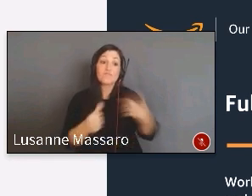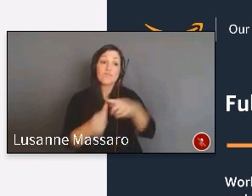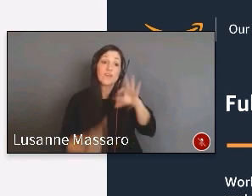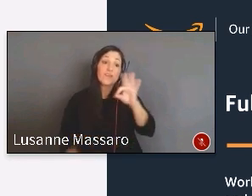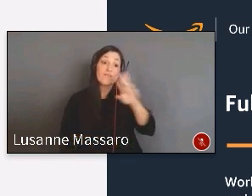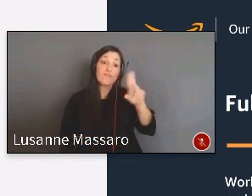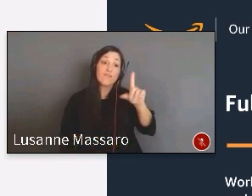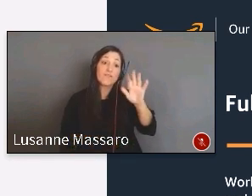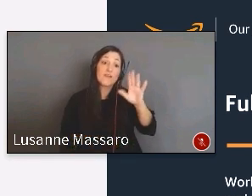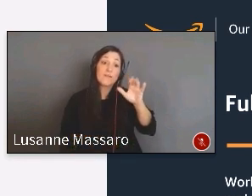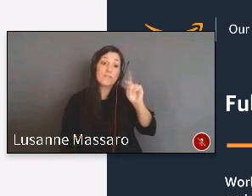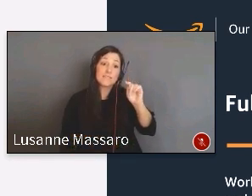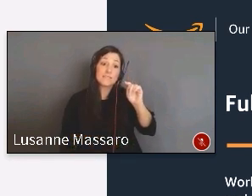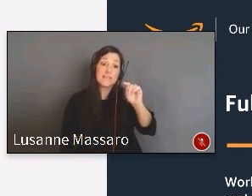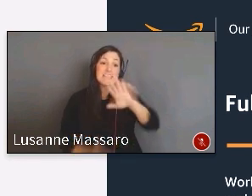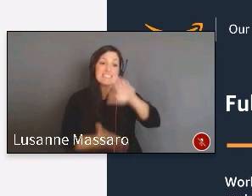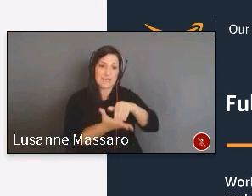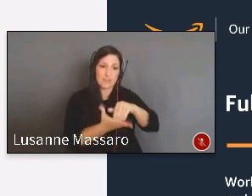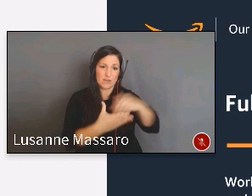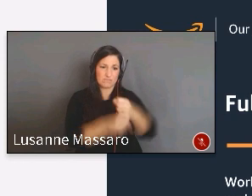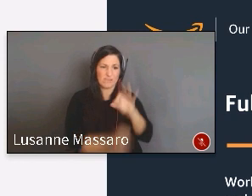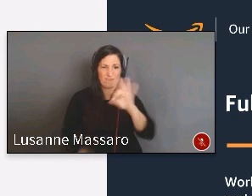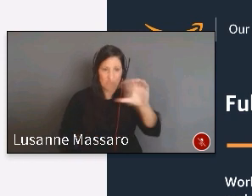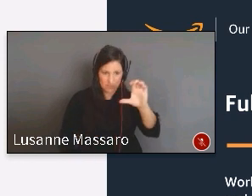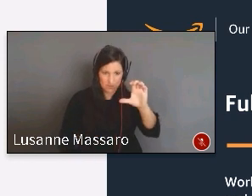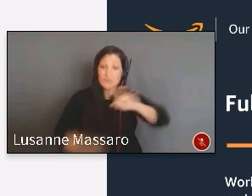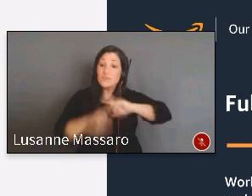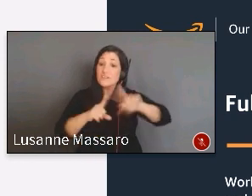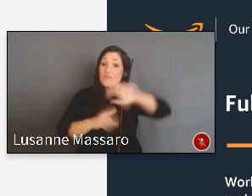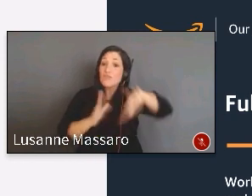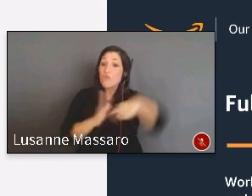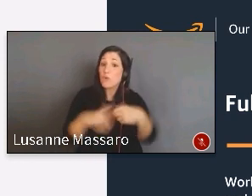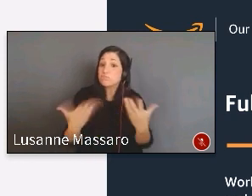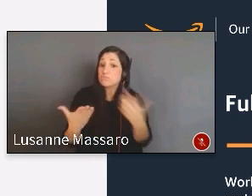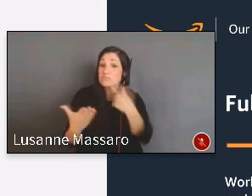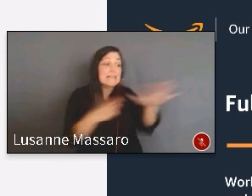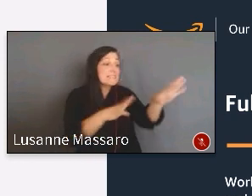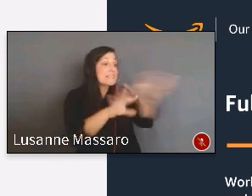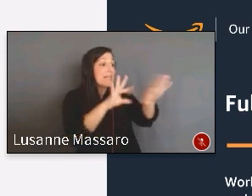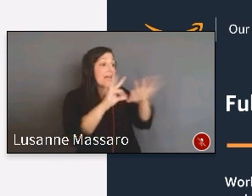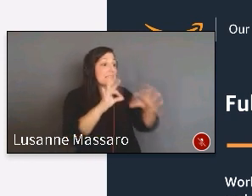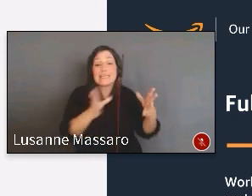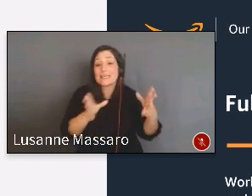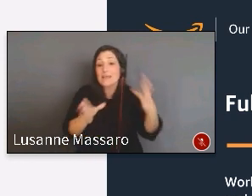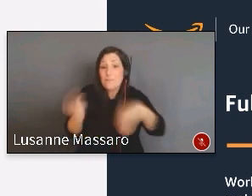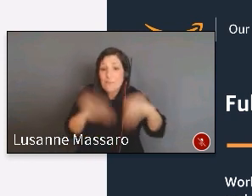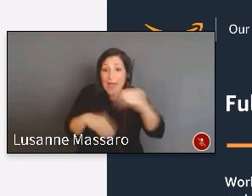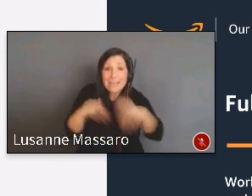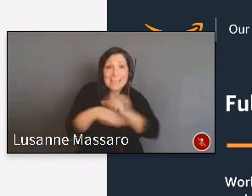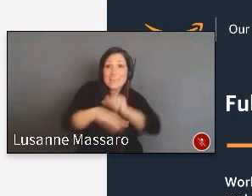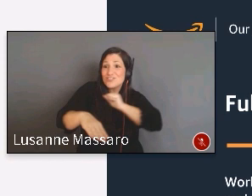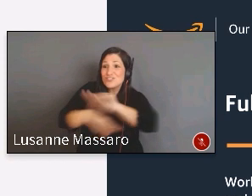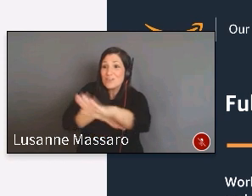roles in the fulfillment center includes selecting, packing, shipping customer orders. You will work